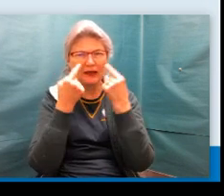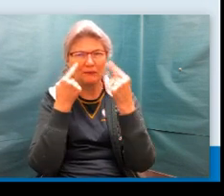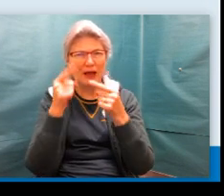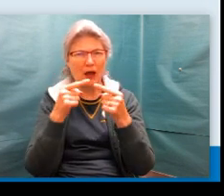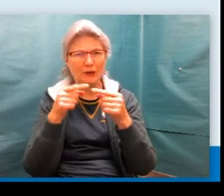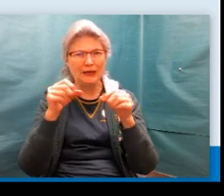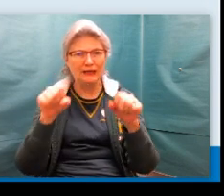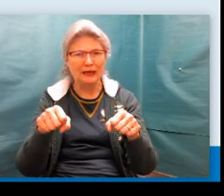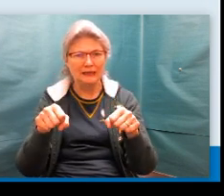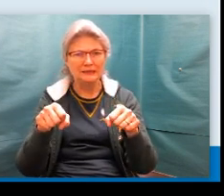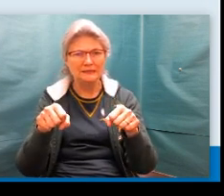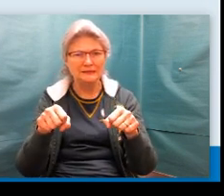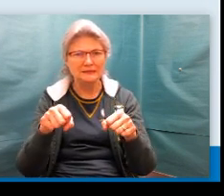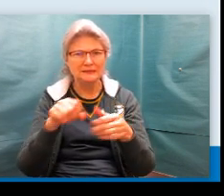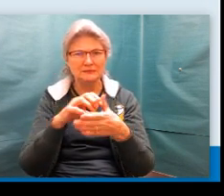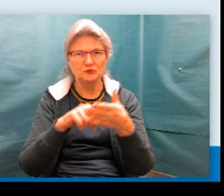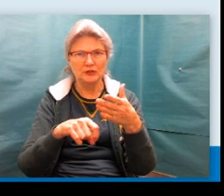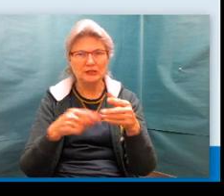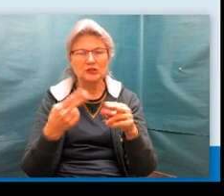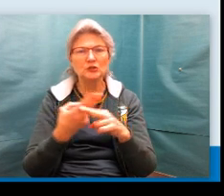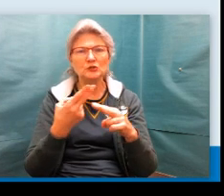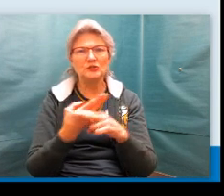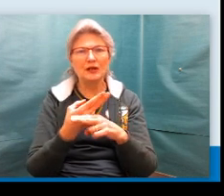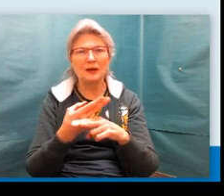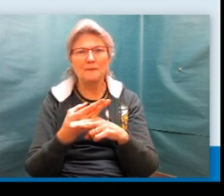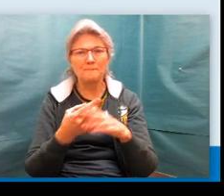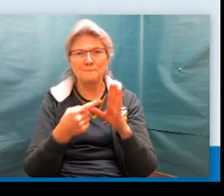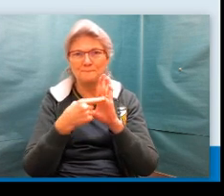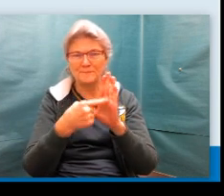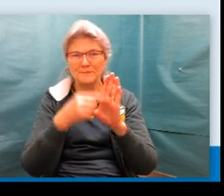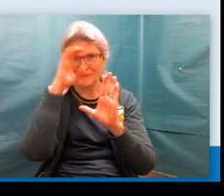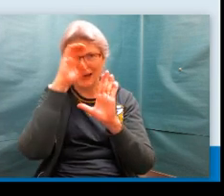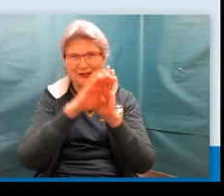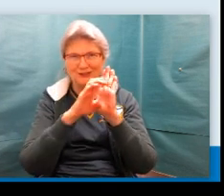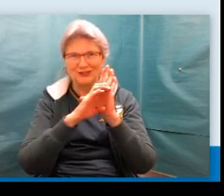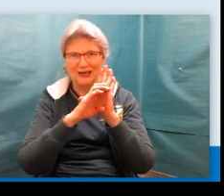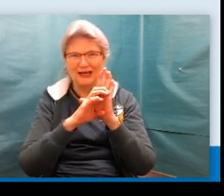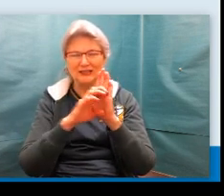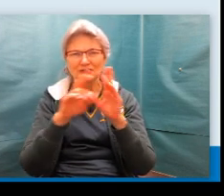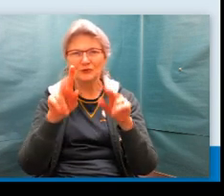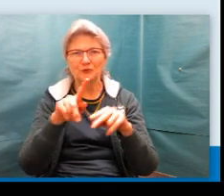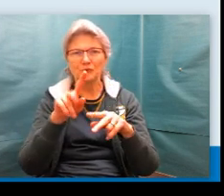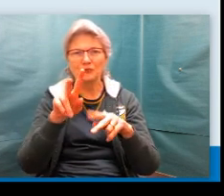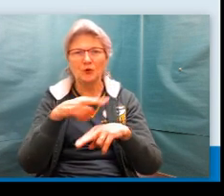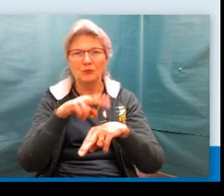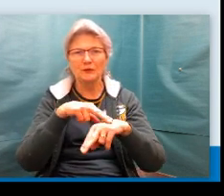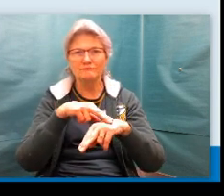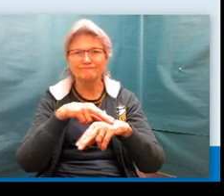can subtract using models as well as our standard algorithm.